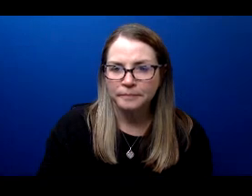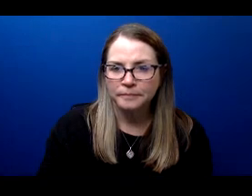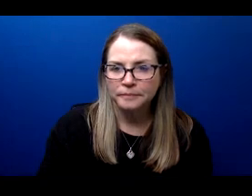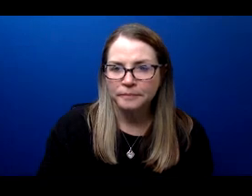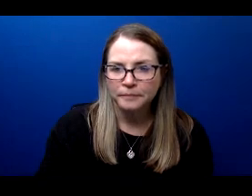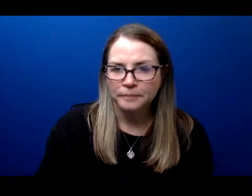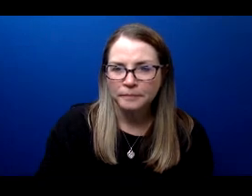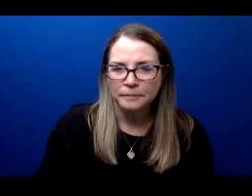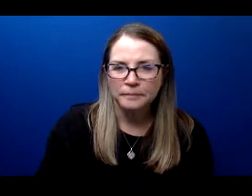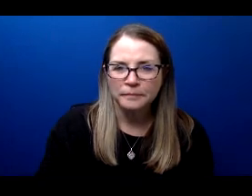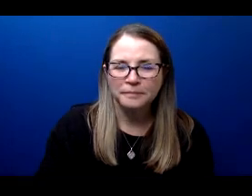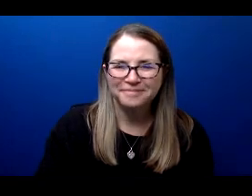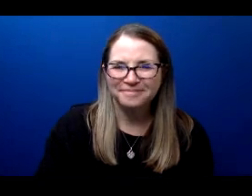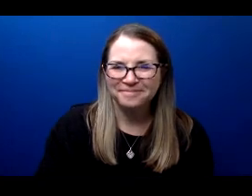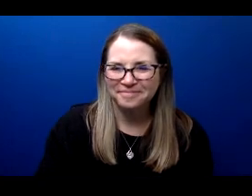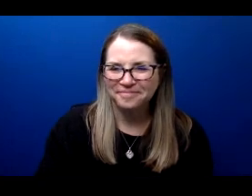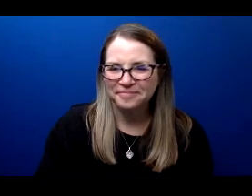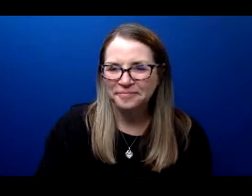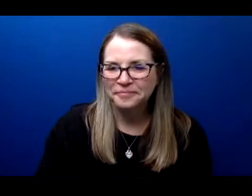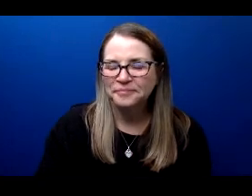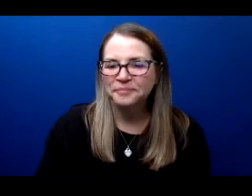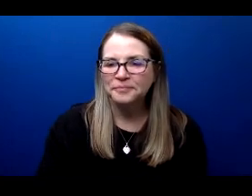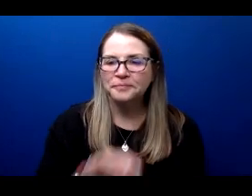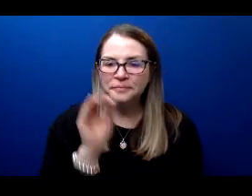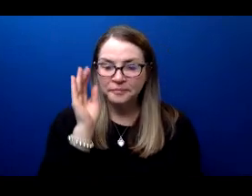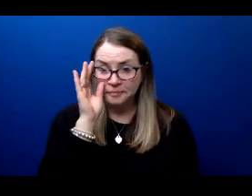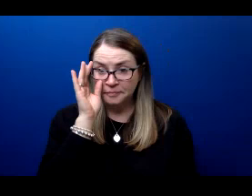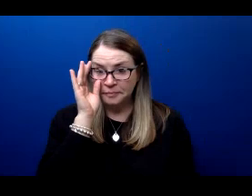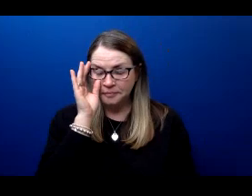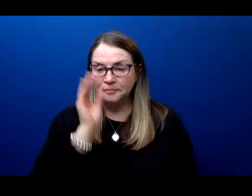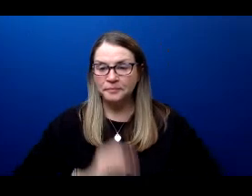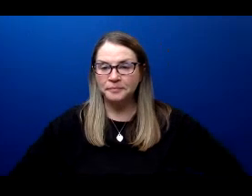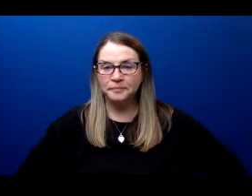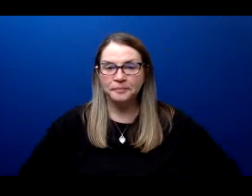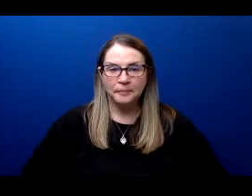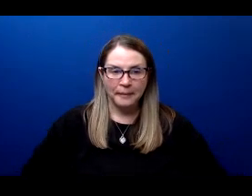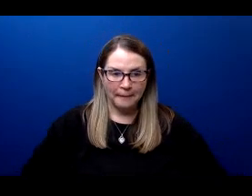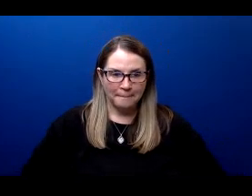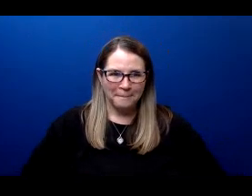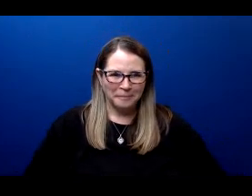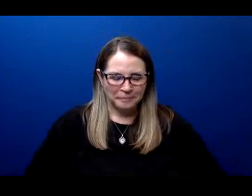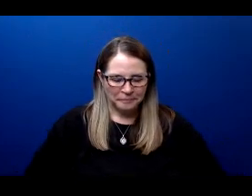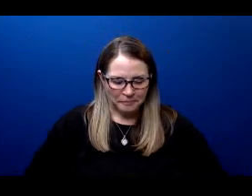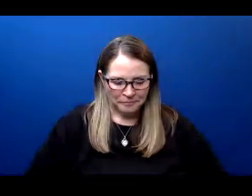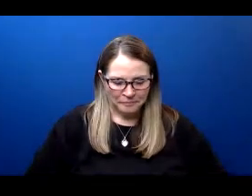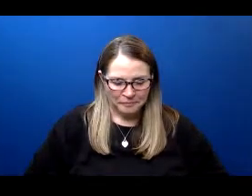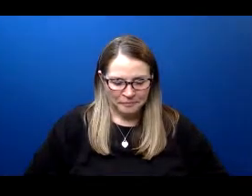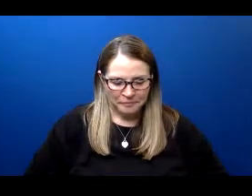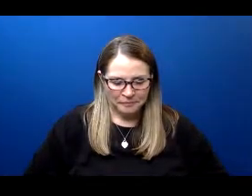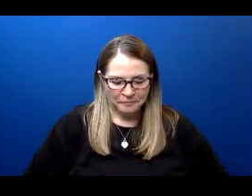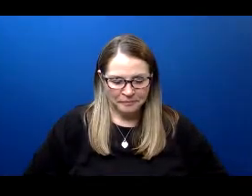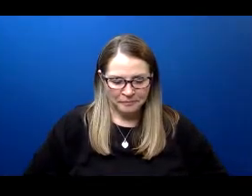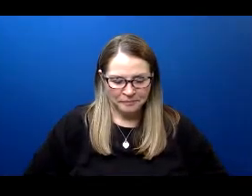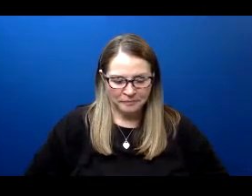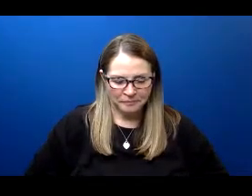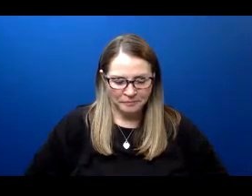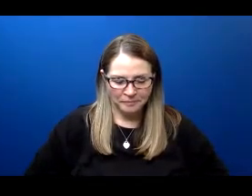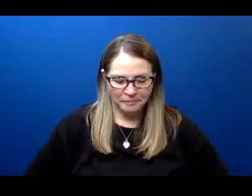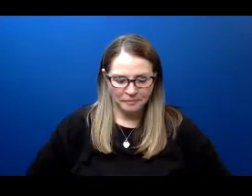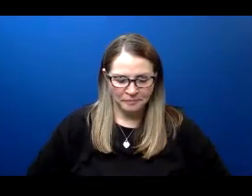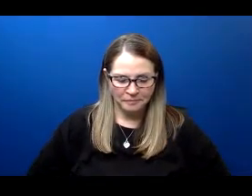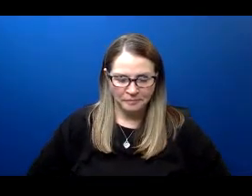presentations, but it's still very meaningful. But I know that might affect attendance, I think. People are just ready to take a break